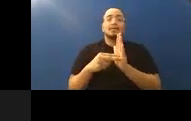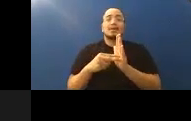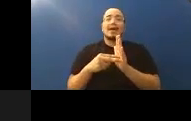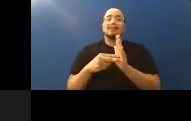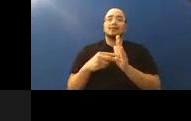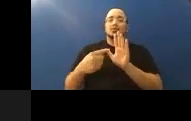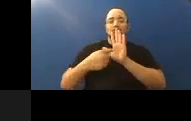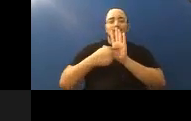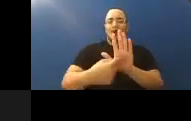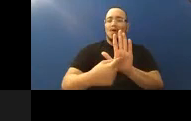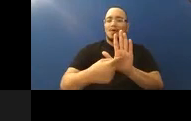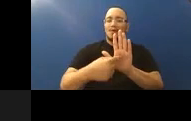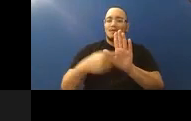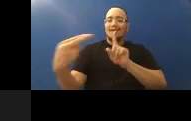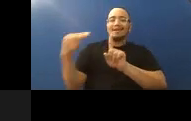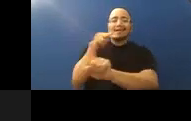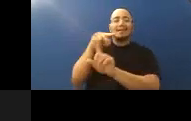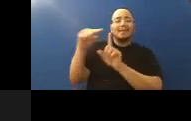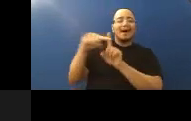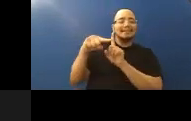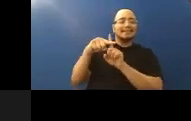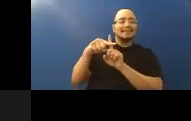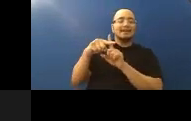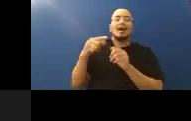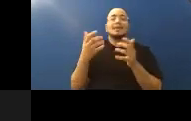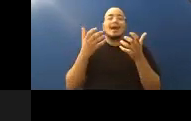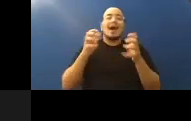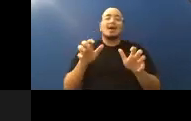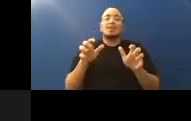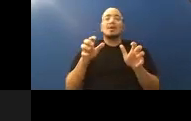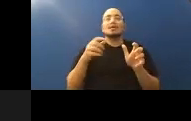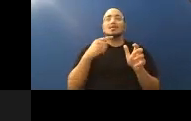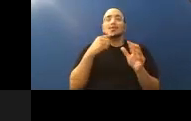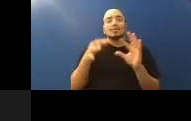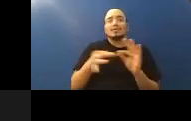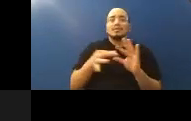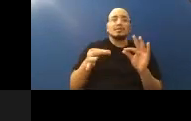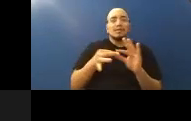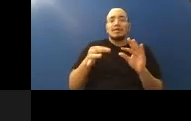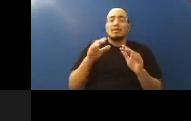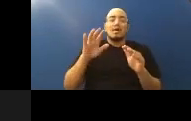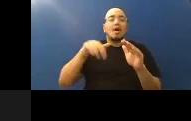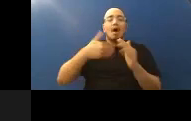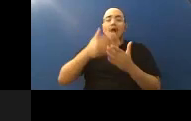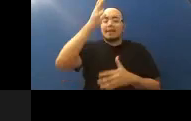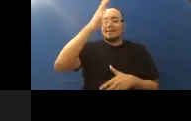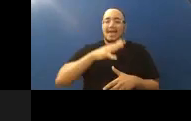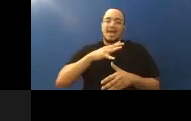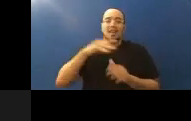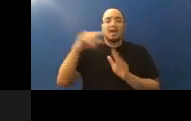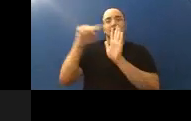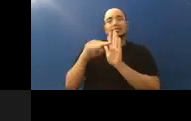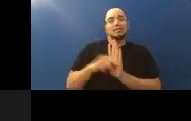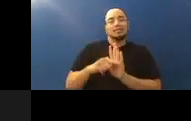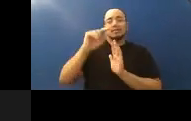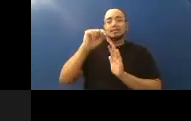of those. You know, I don't want to start painting a picture that all men are toxic or all of masculinity is toxic, but what can